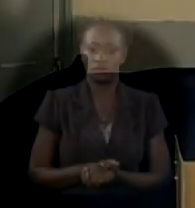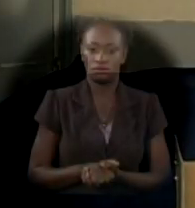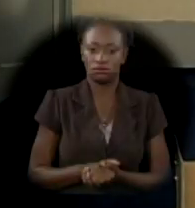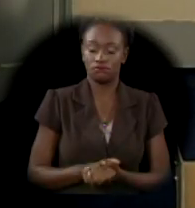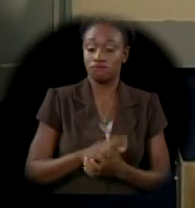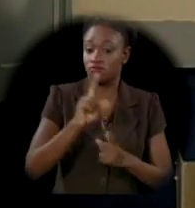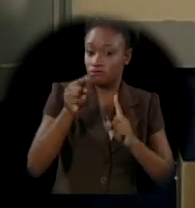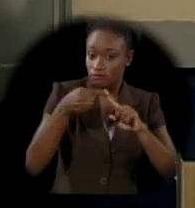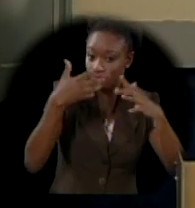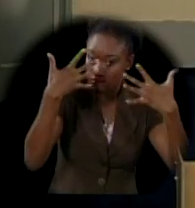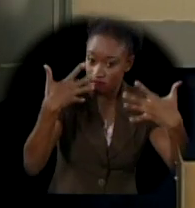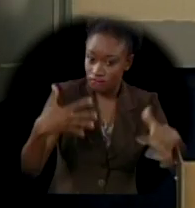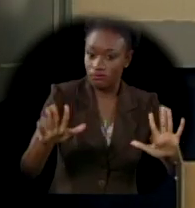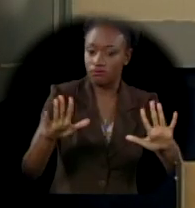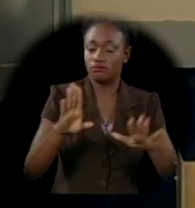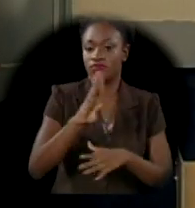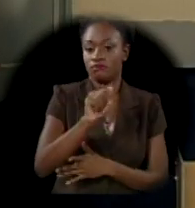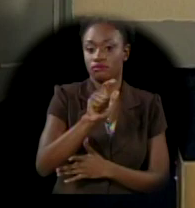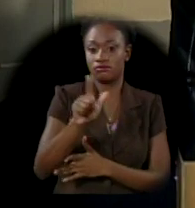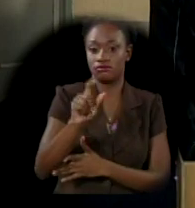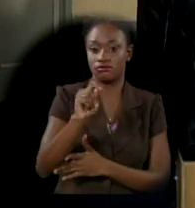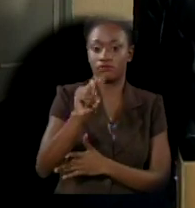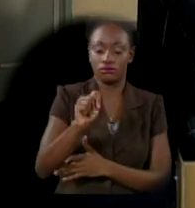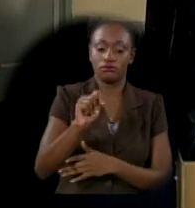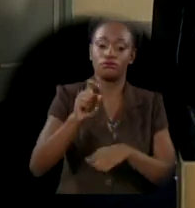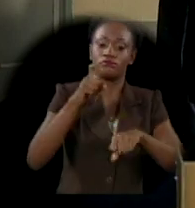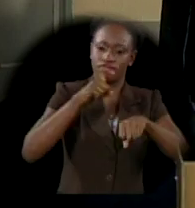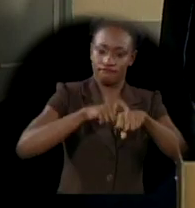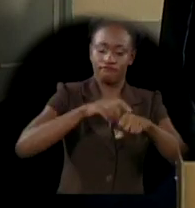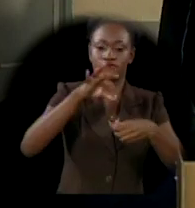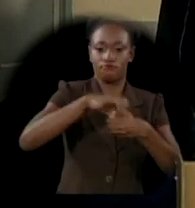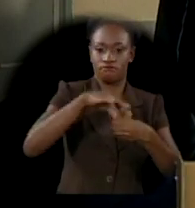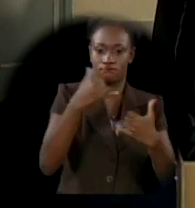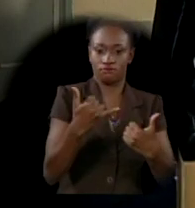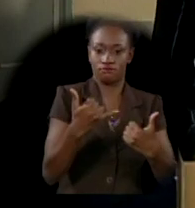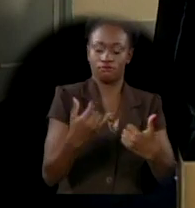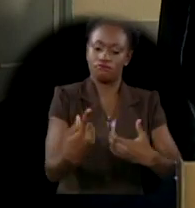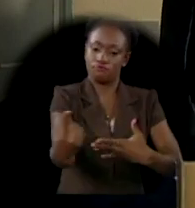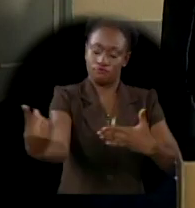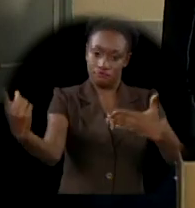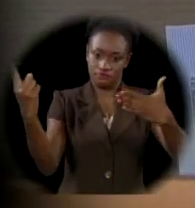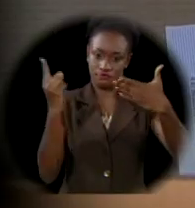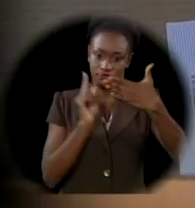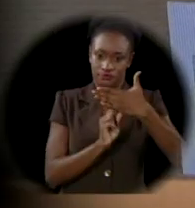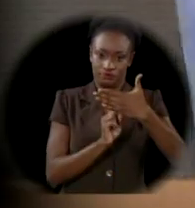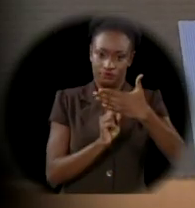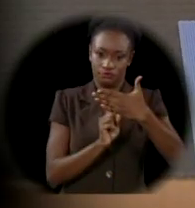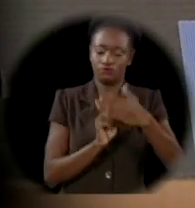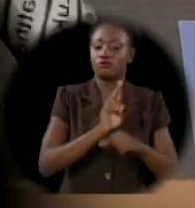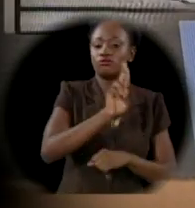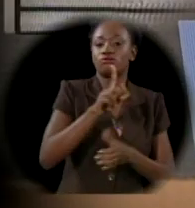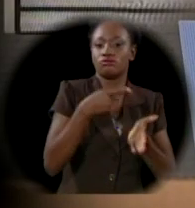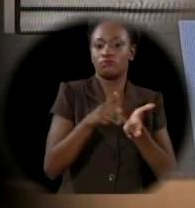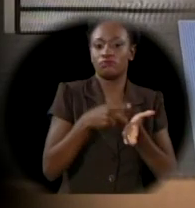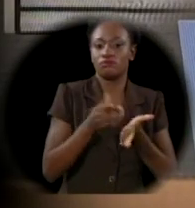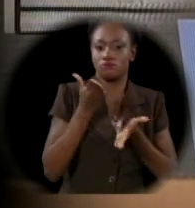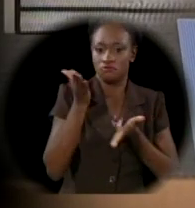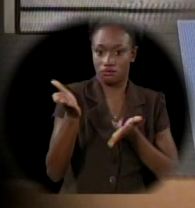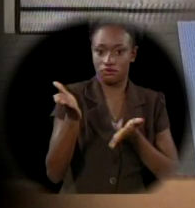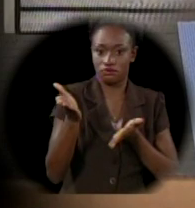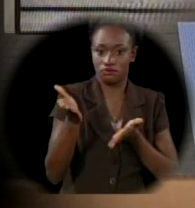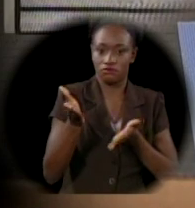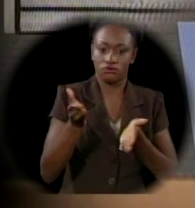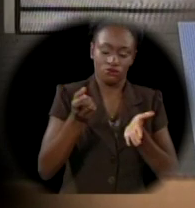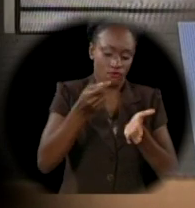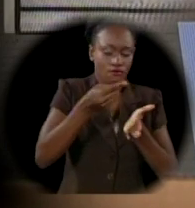Once you have been issued your ballot, it's time to vote. Go behind the voting booth and using the pencil provided,